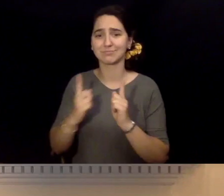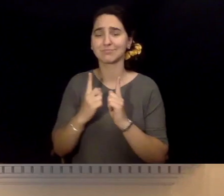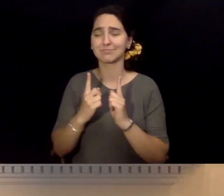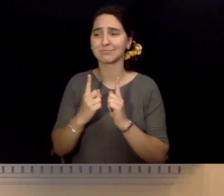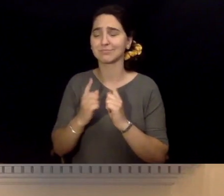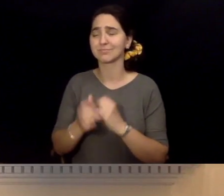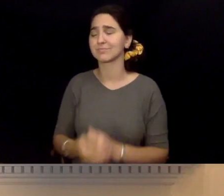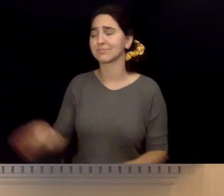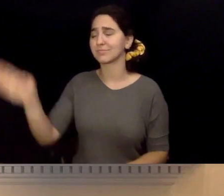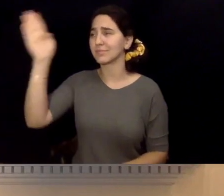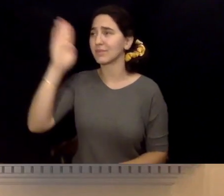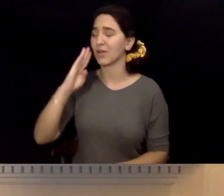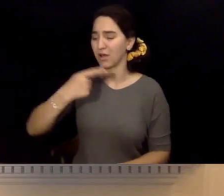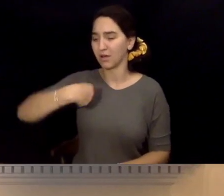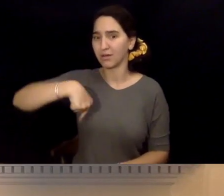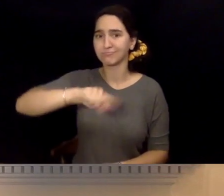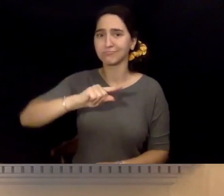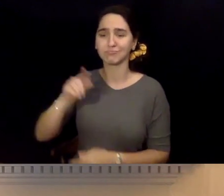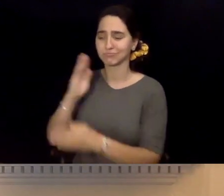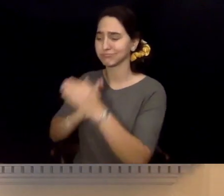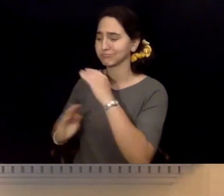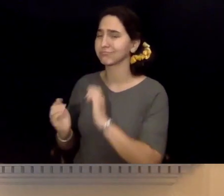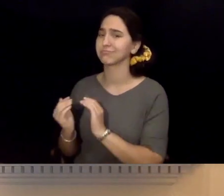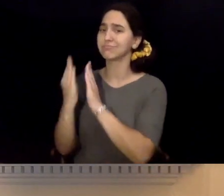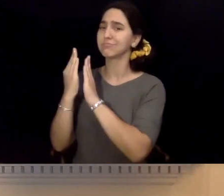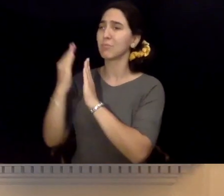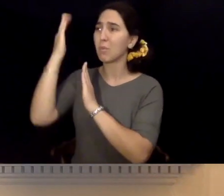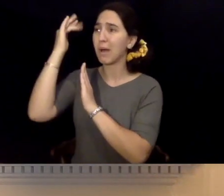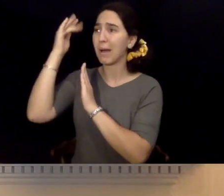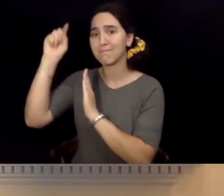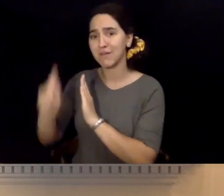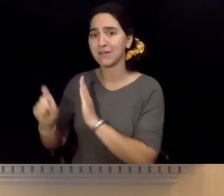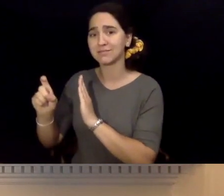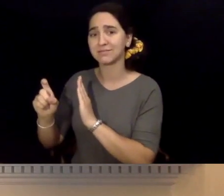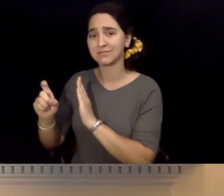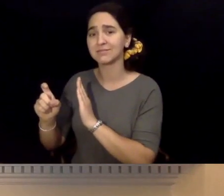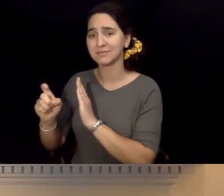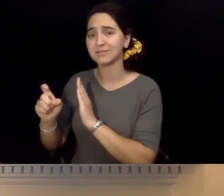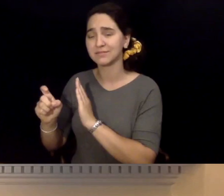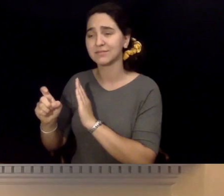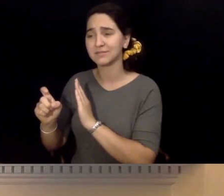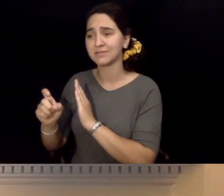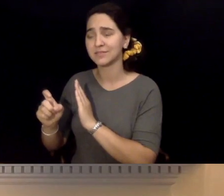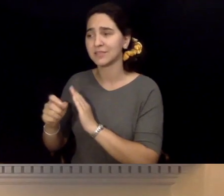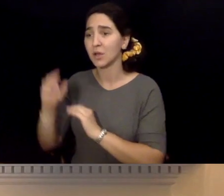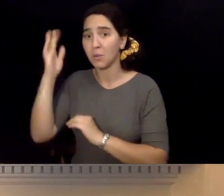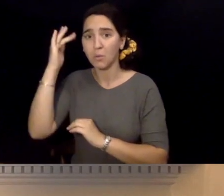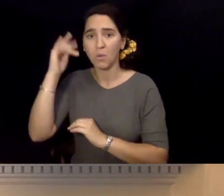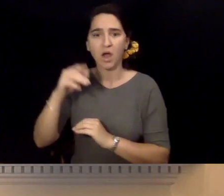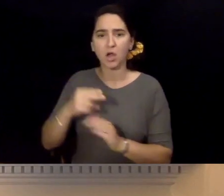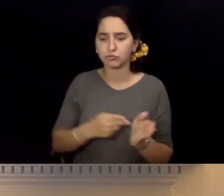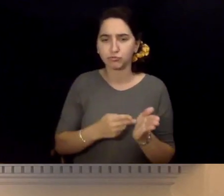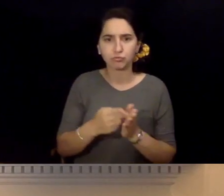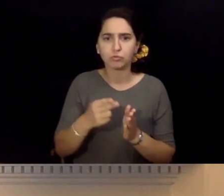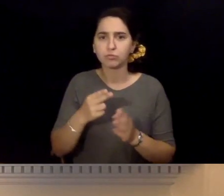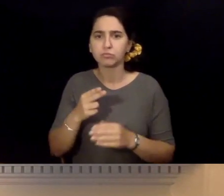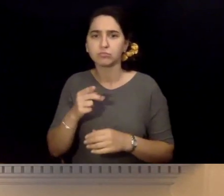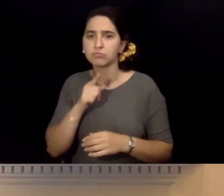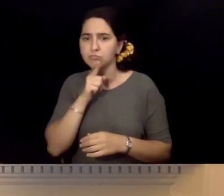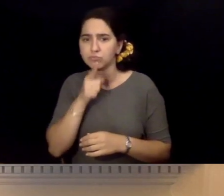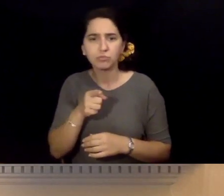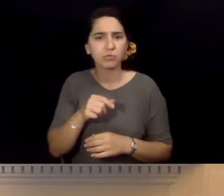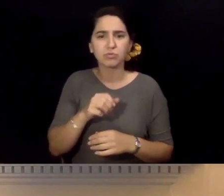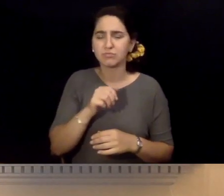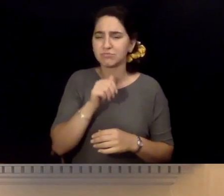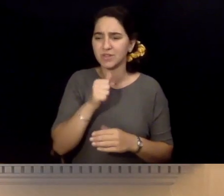God, we stand before you because we must. We stand before you because truths that should be self-evident are not so